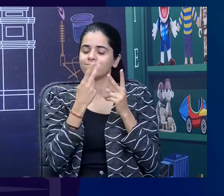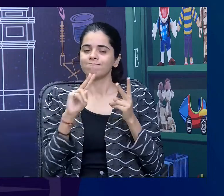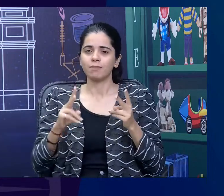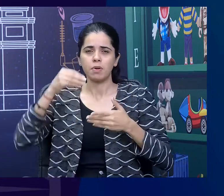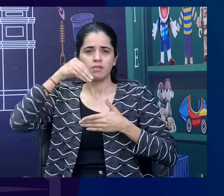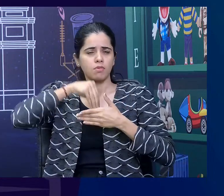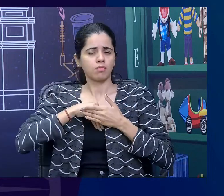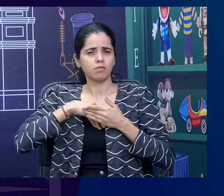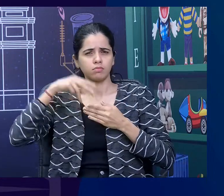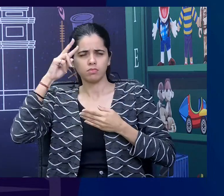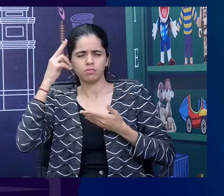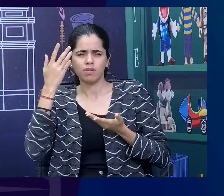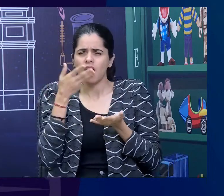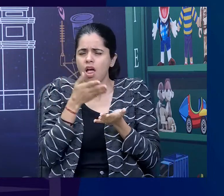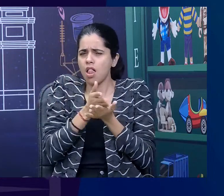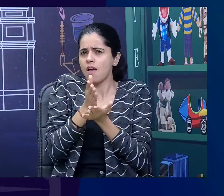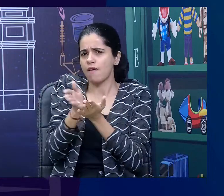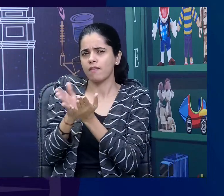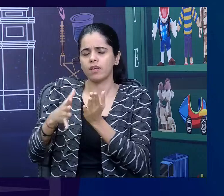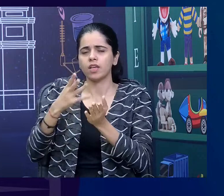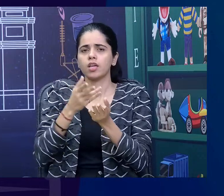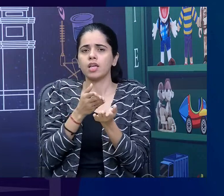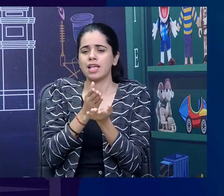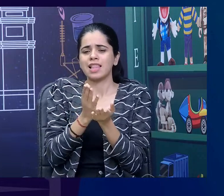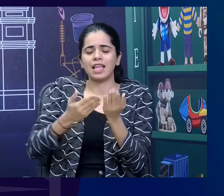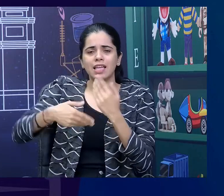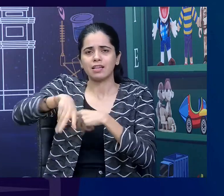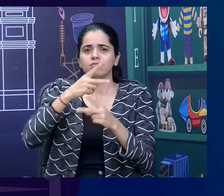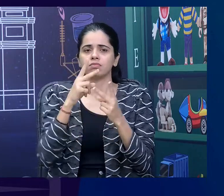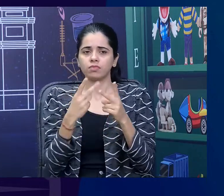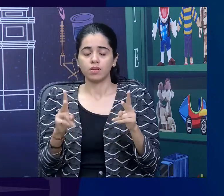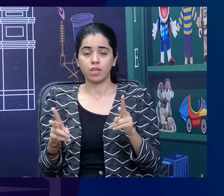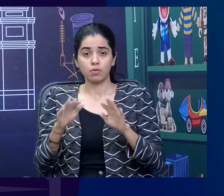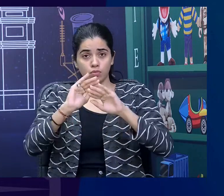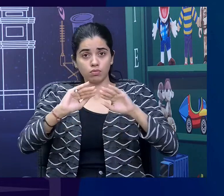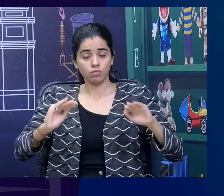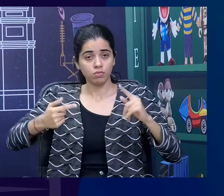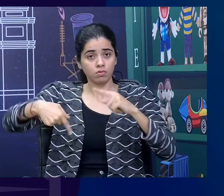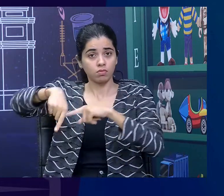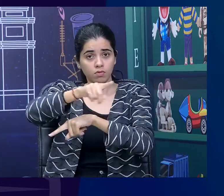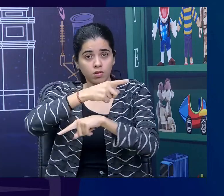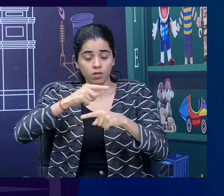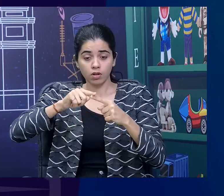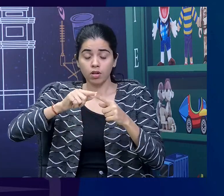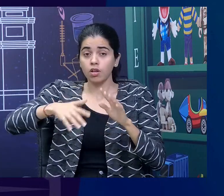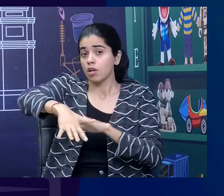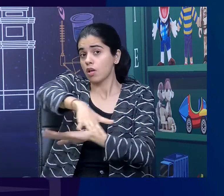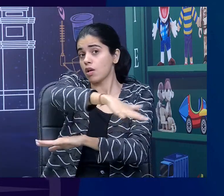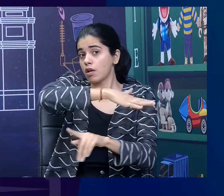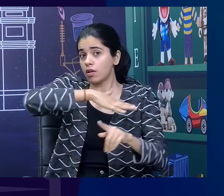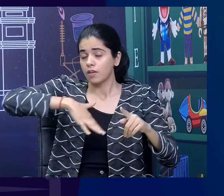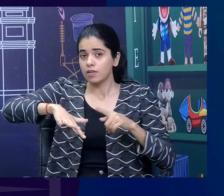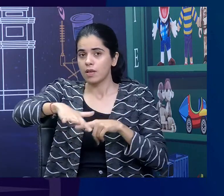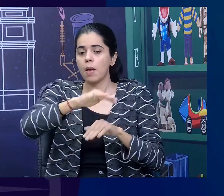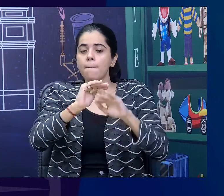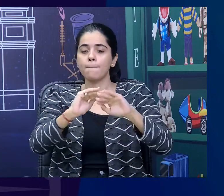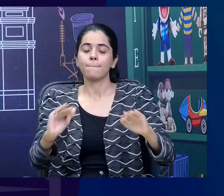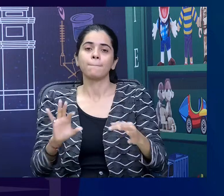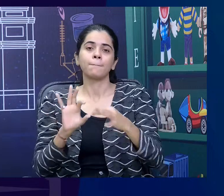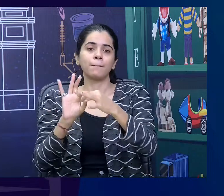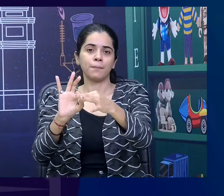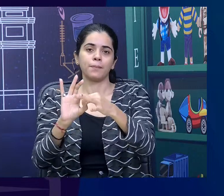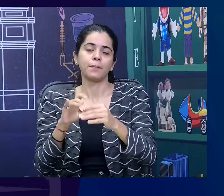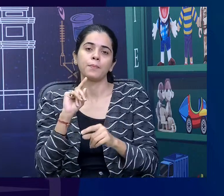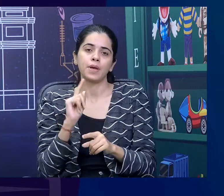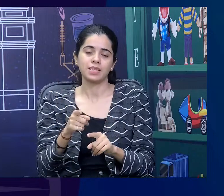it also has varied approaches to learning. When you take the students part of it, it is an environment which is child-centric, and where